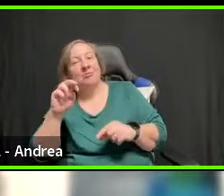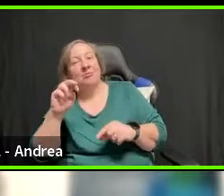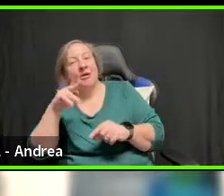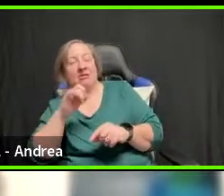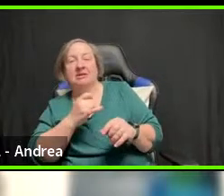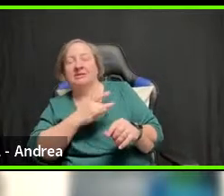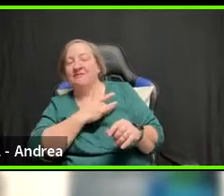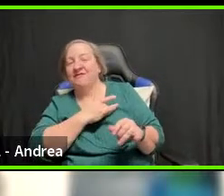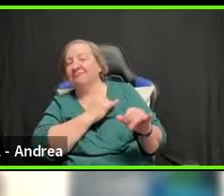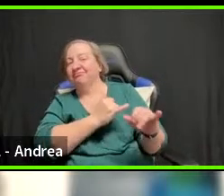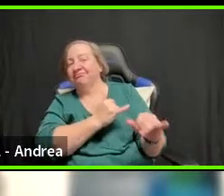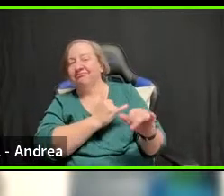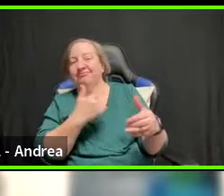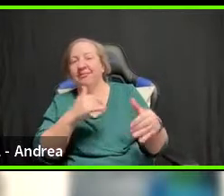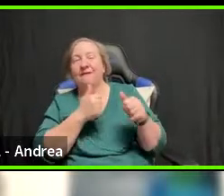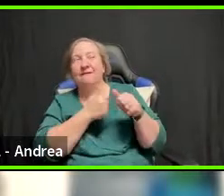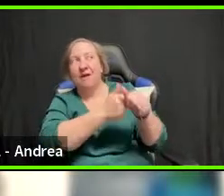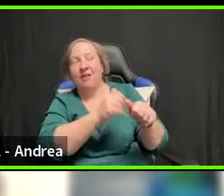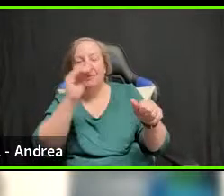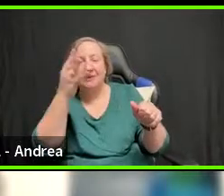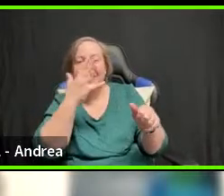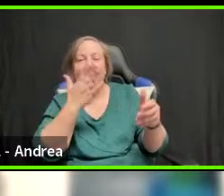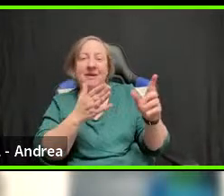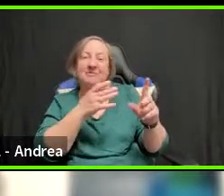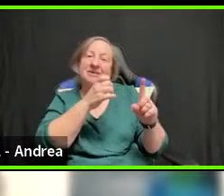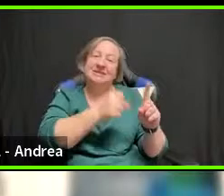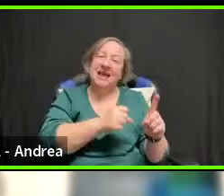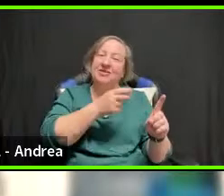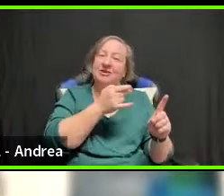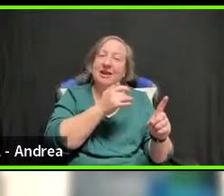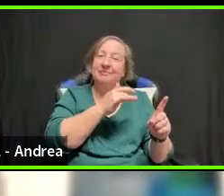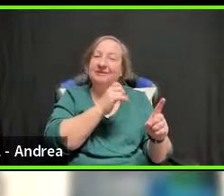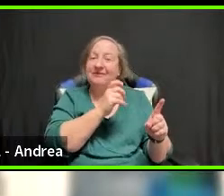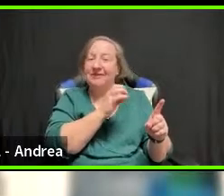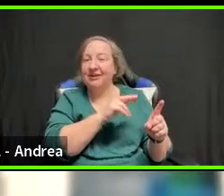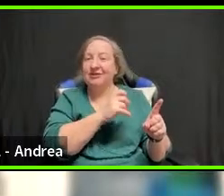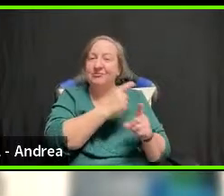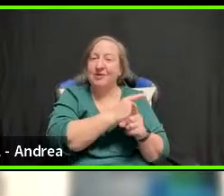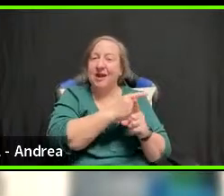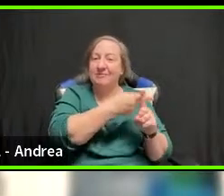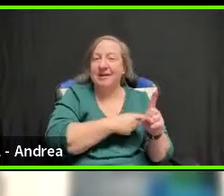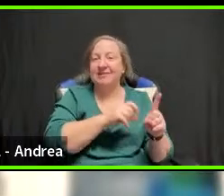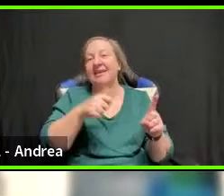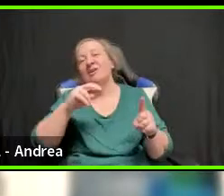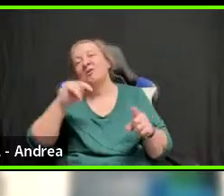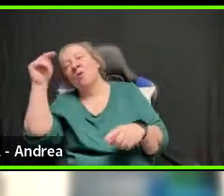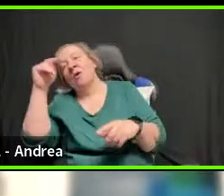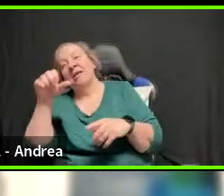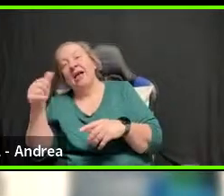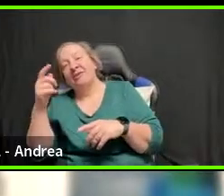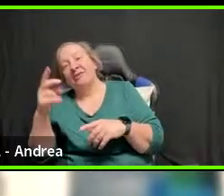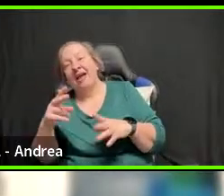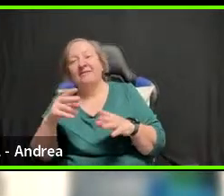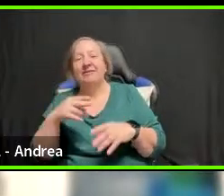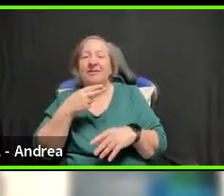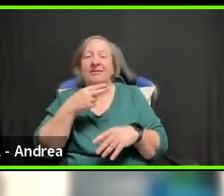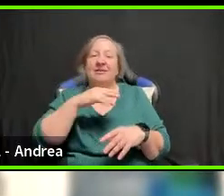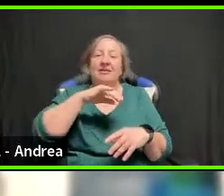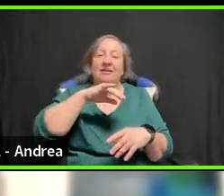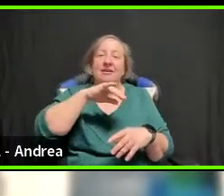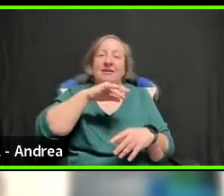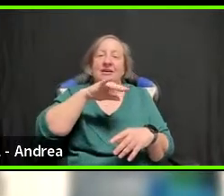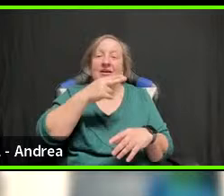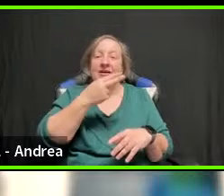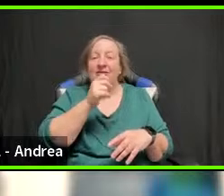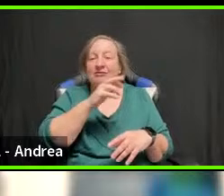me, which is follow the sun. So you might be in the southern hemisphere during the right months, and in the northern here in the other right months. Could be in Harare, you could be in Tokyo, you could